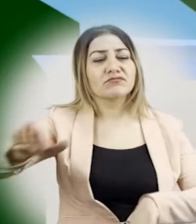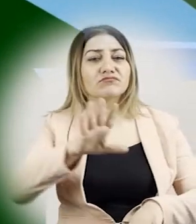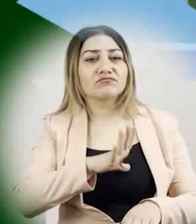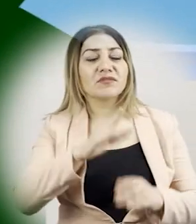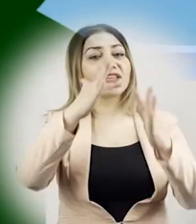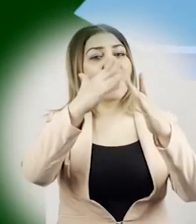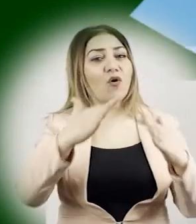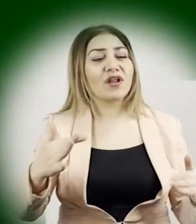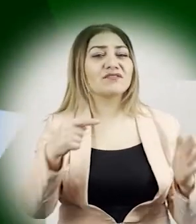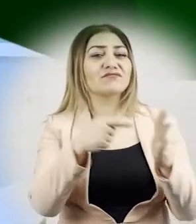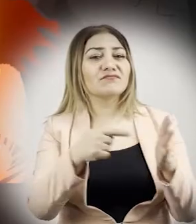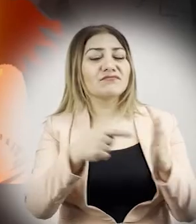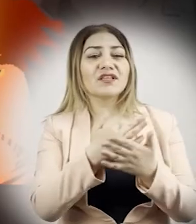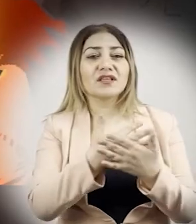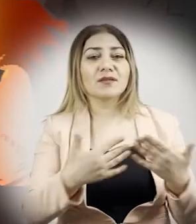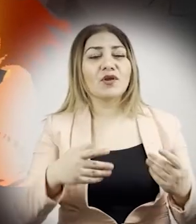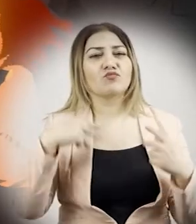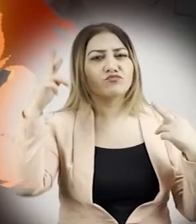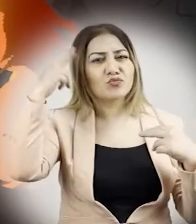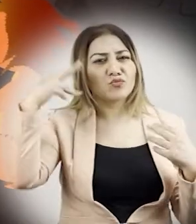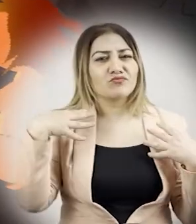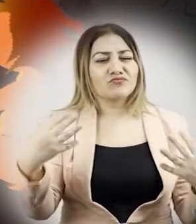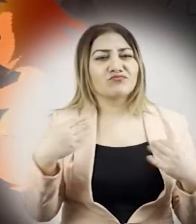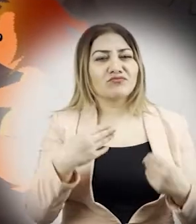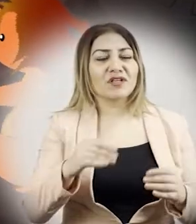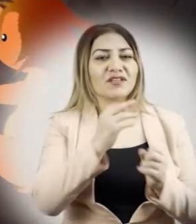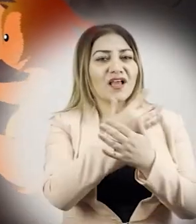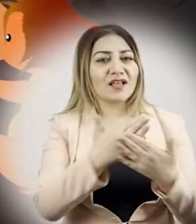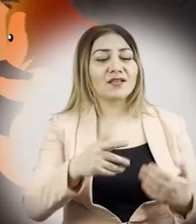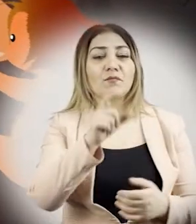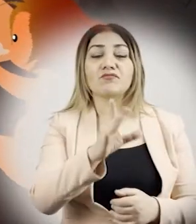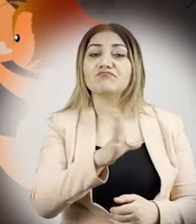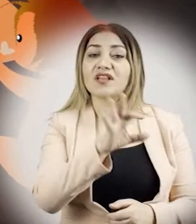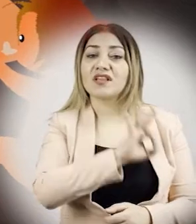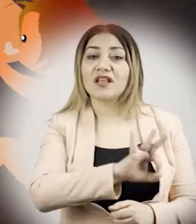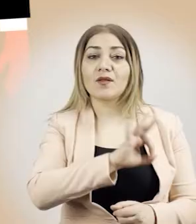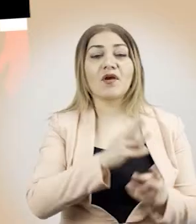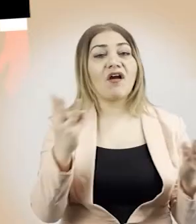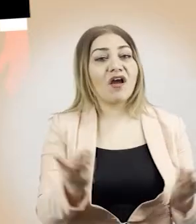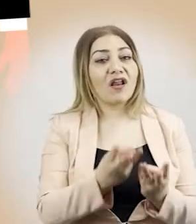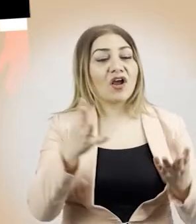The last largest extension of glaciers, or the last glacial maximum, was